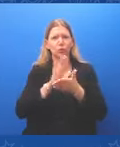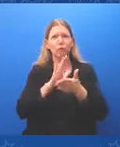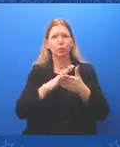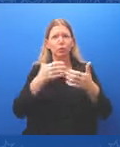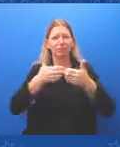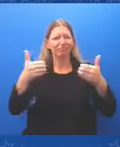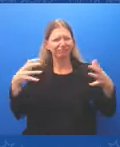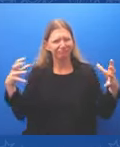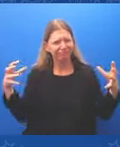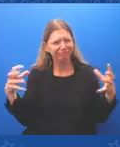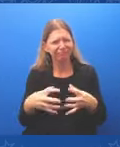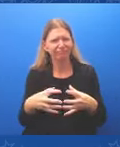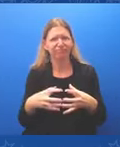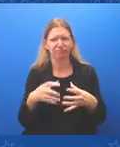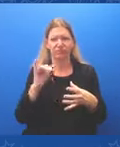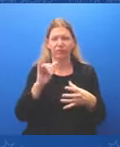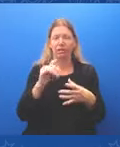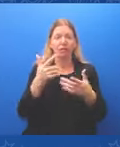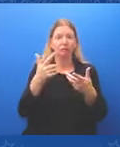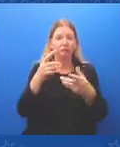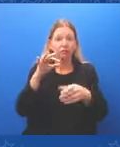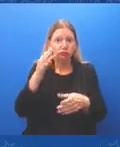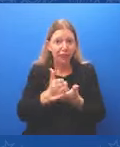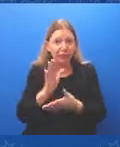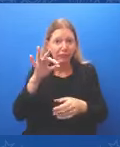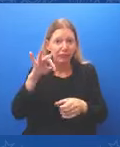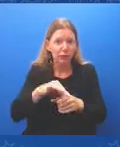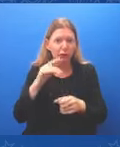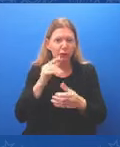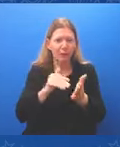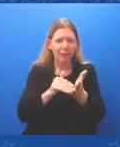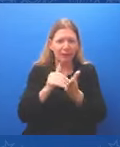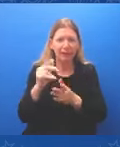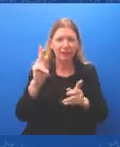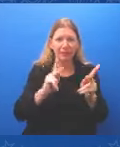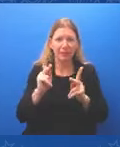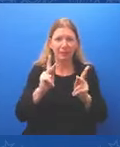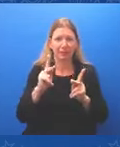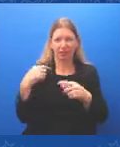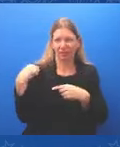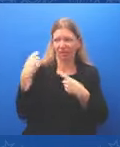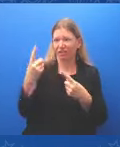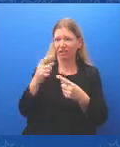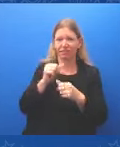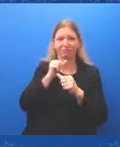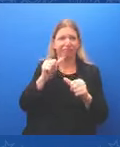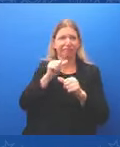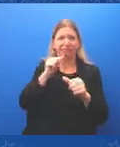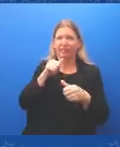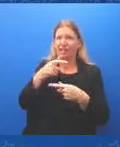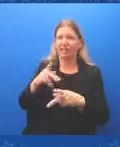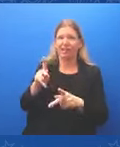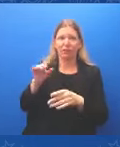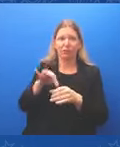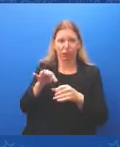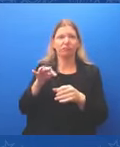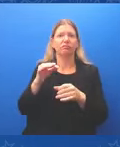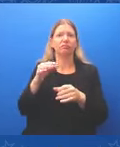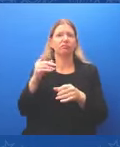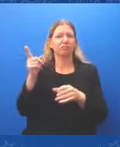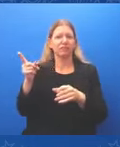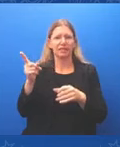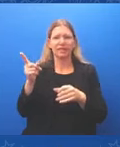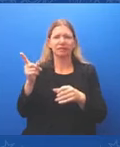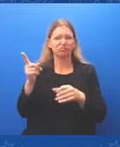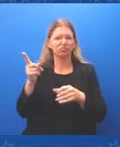a righteous calling that through him brought him back here. I was going to say threw him back here,